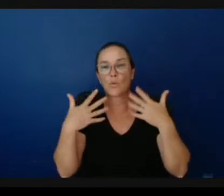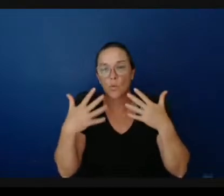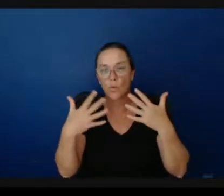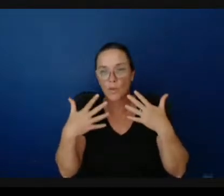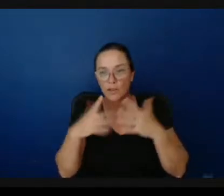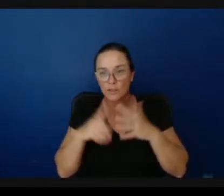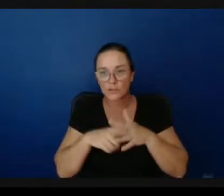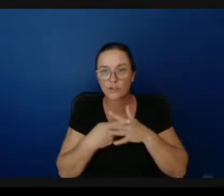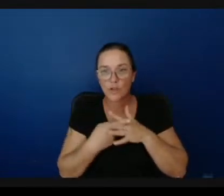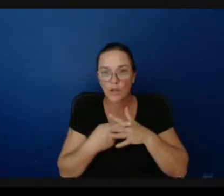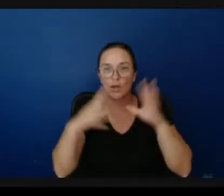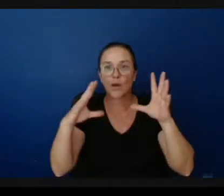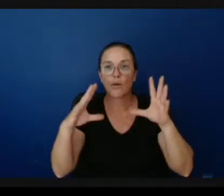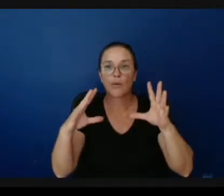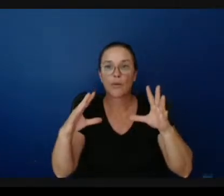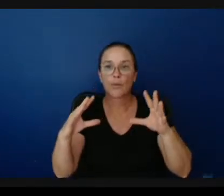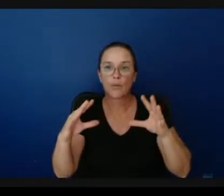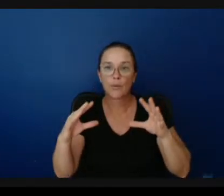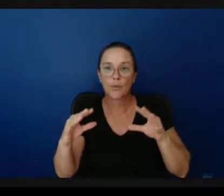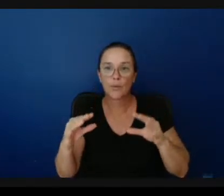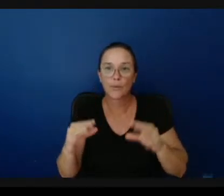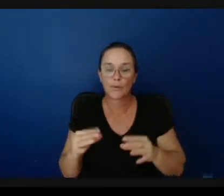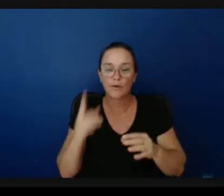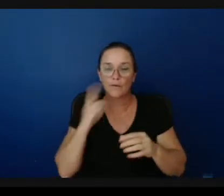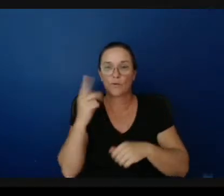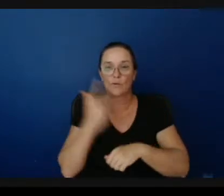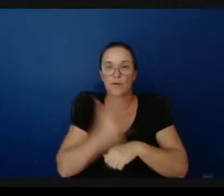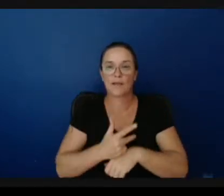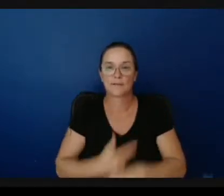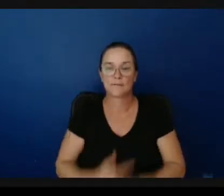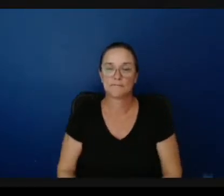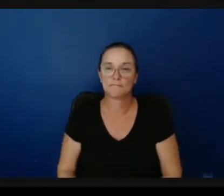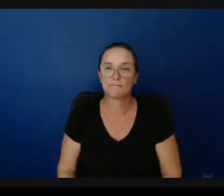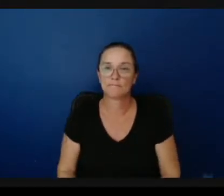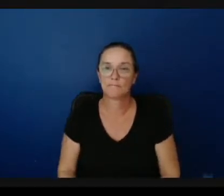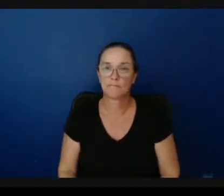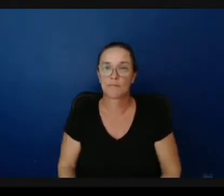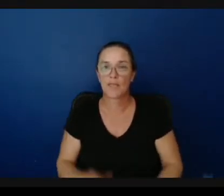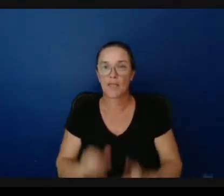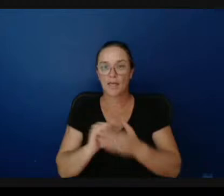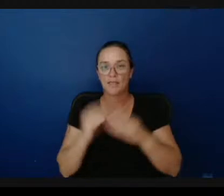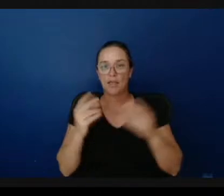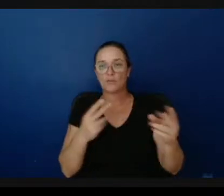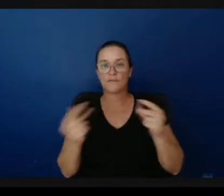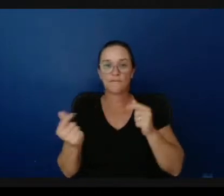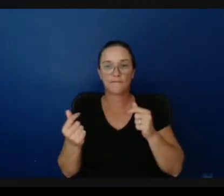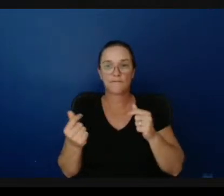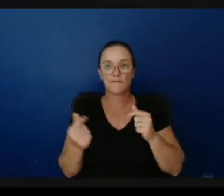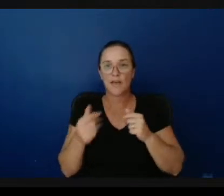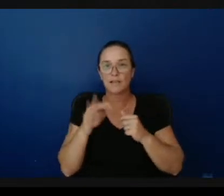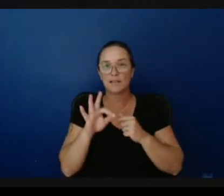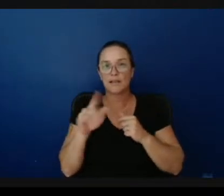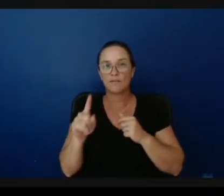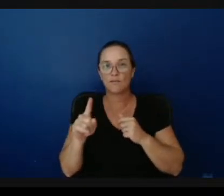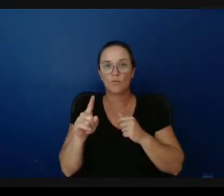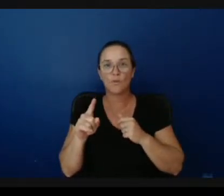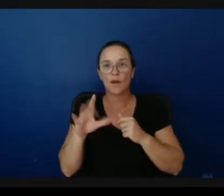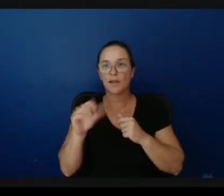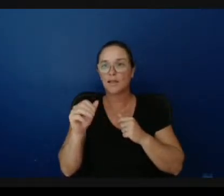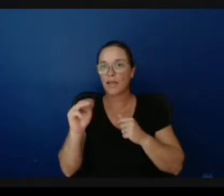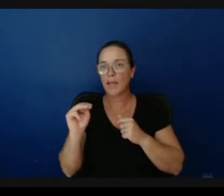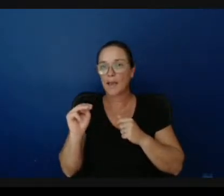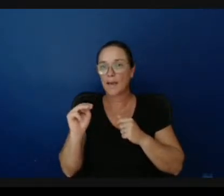we've seen in the last 3 days here. So that was just a quick run through the F1 camera. We can come back through and examine more details in the future, I